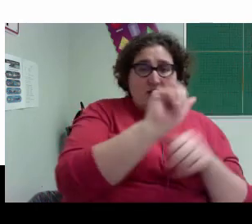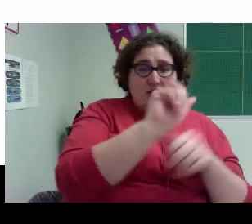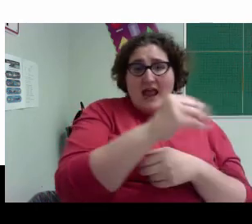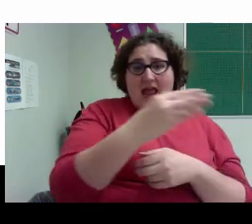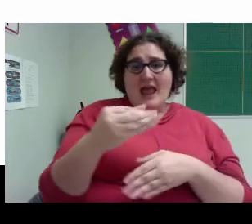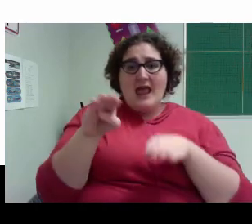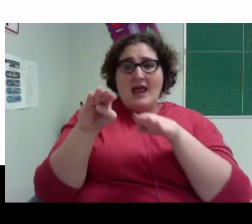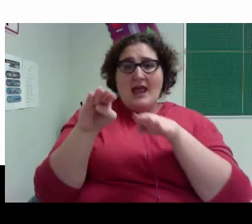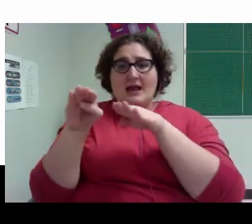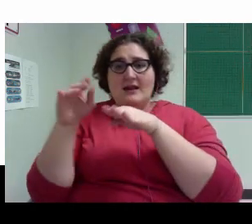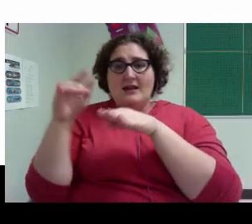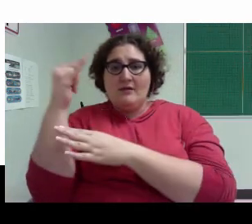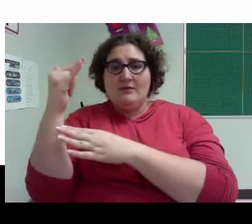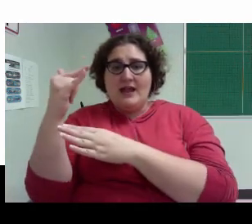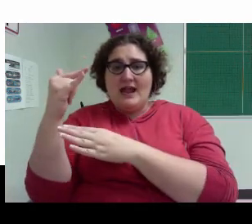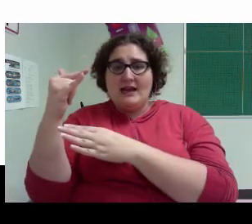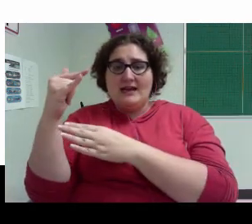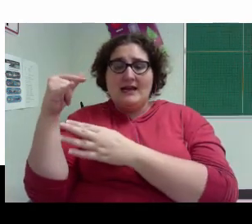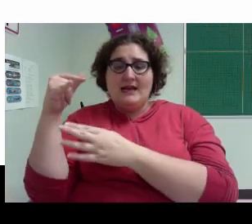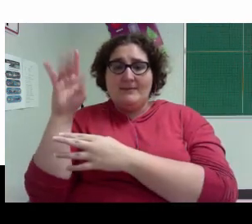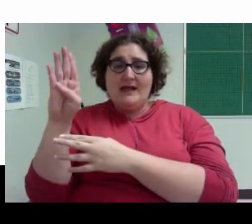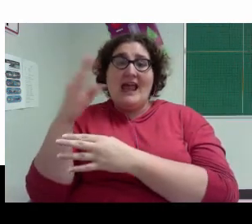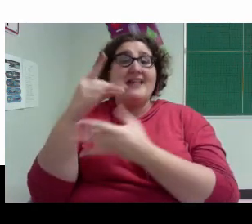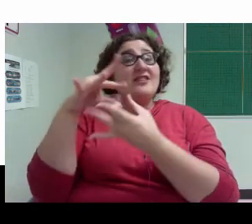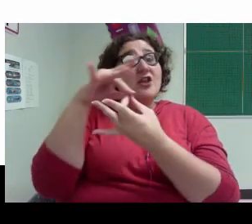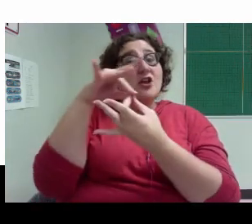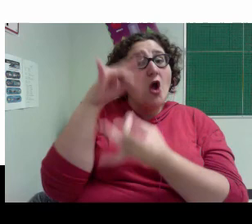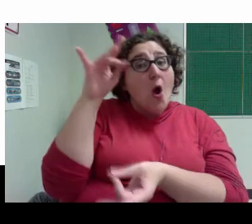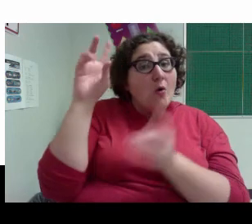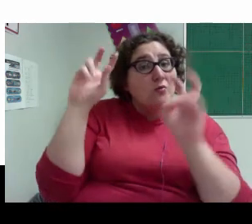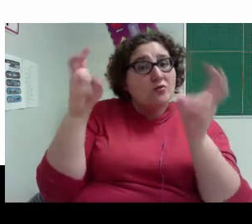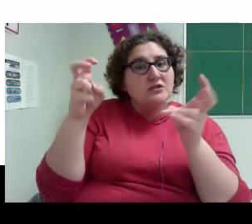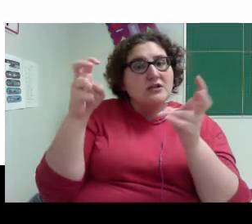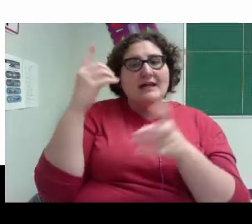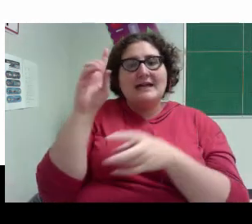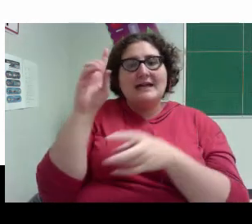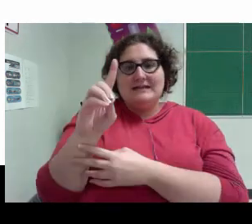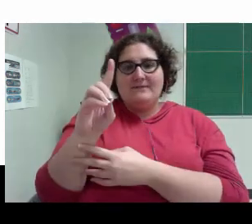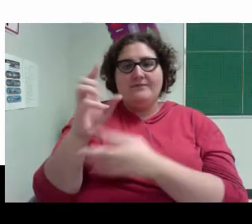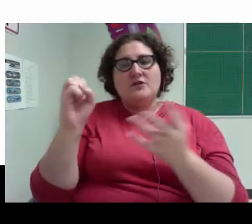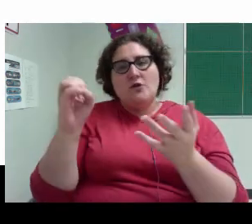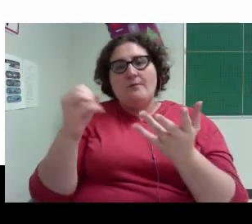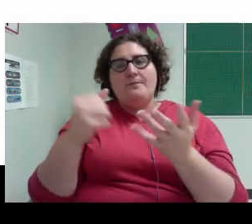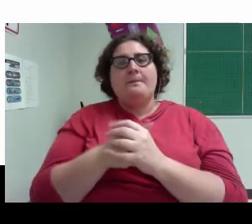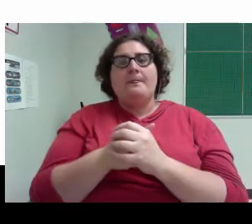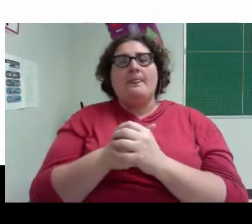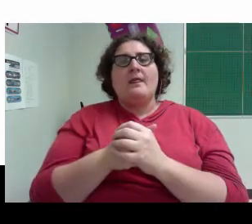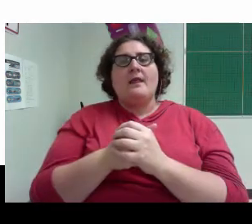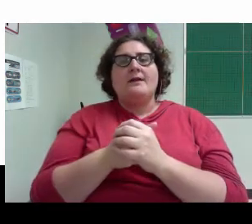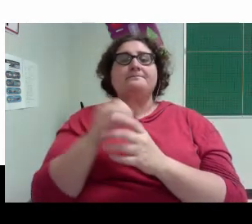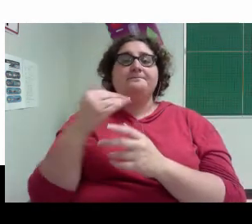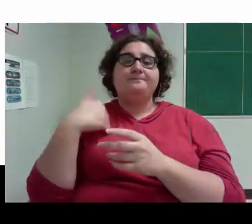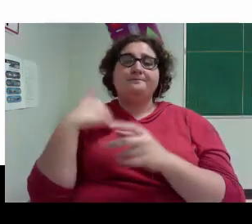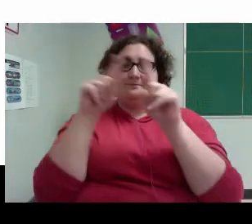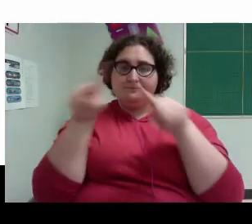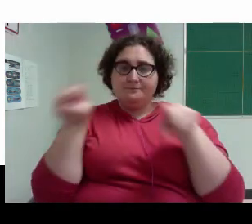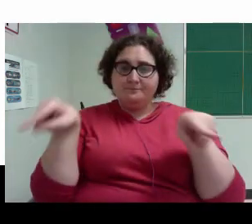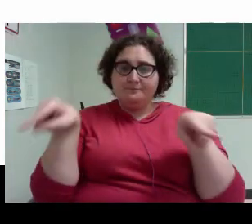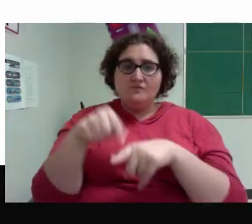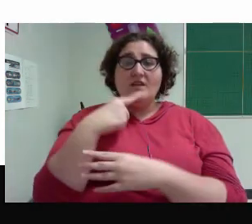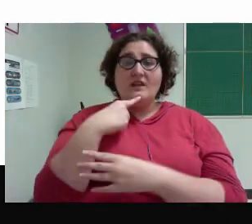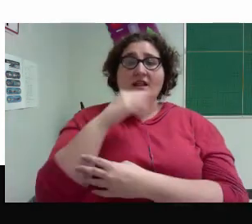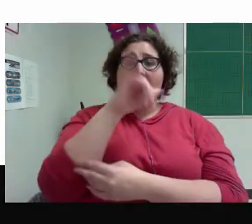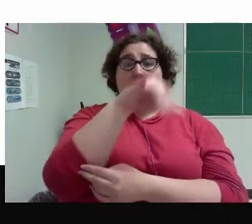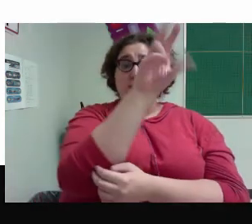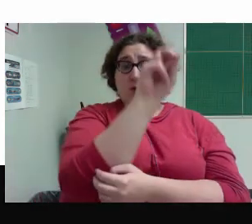B, and the plane's ghost at D. What is the value of X? Solve 2 different ways. Okay, so they're giving us a triangle. They're telling me